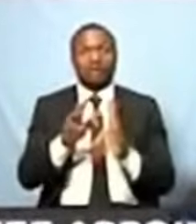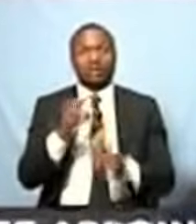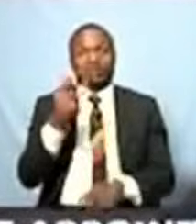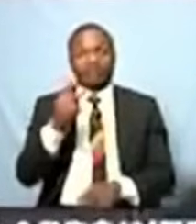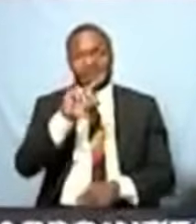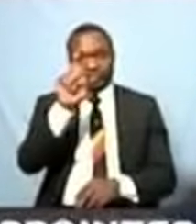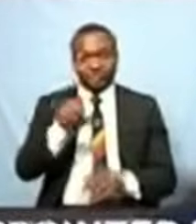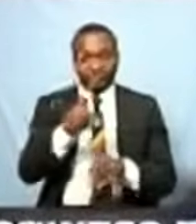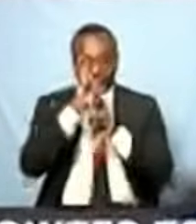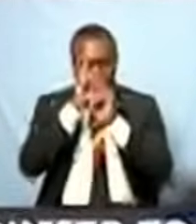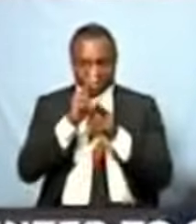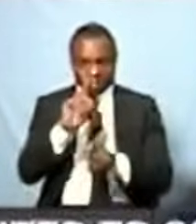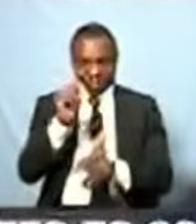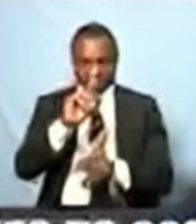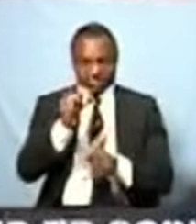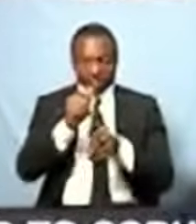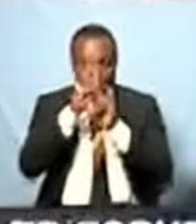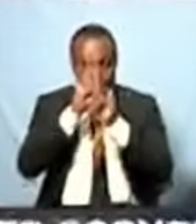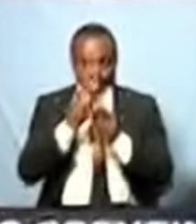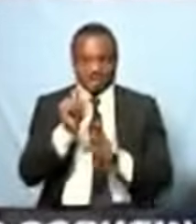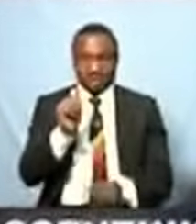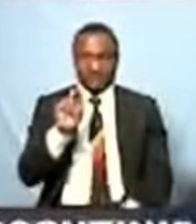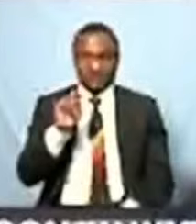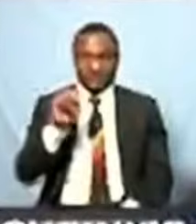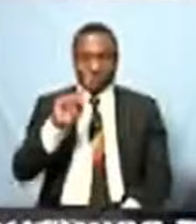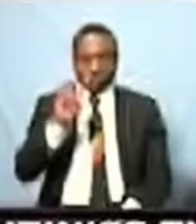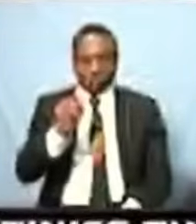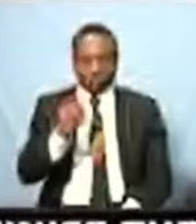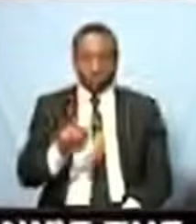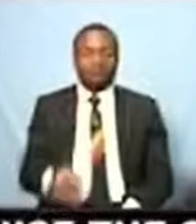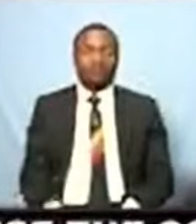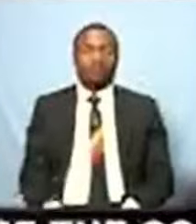proceed. Honorable Daka, then Honorable Nakoka.